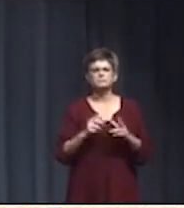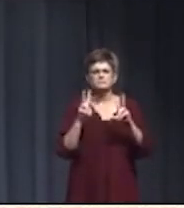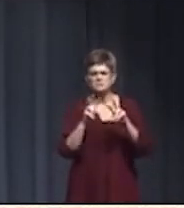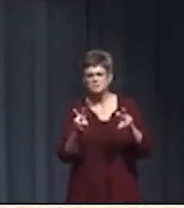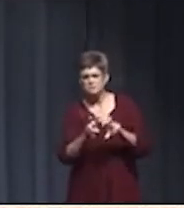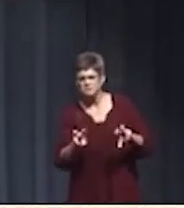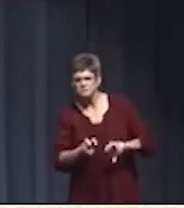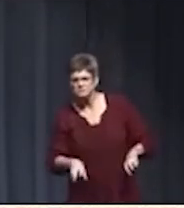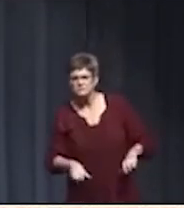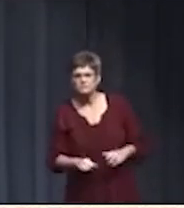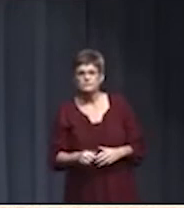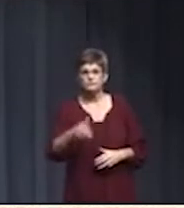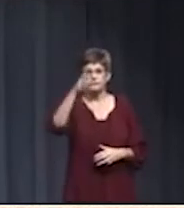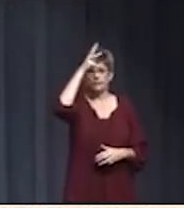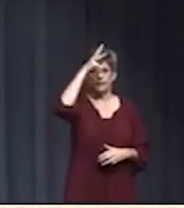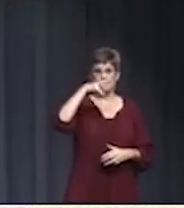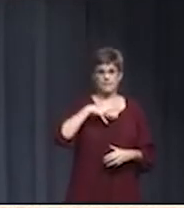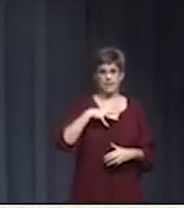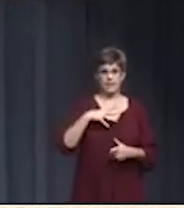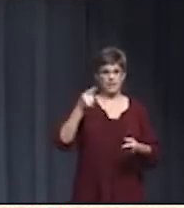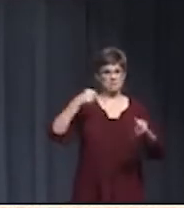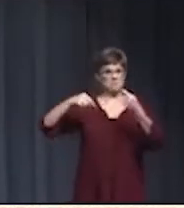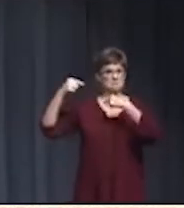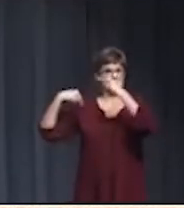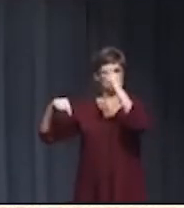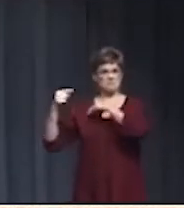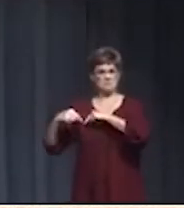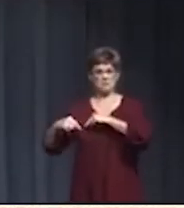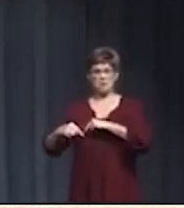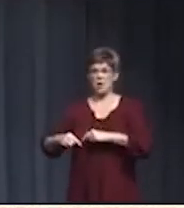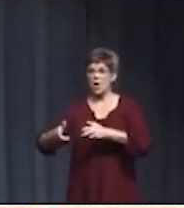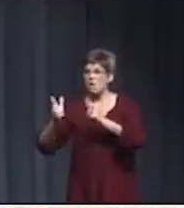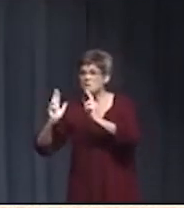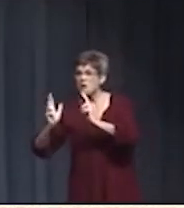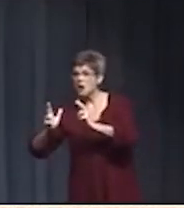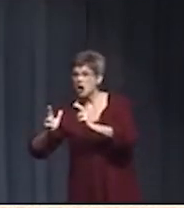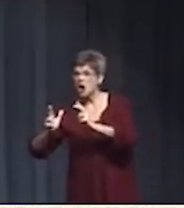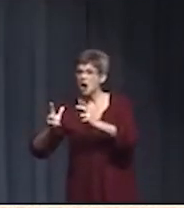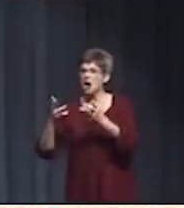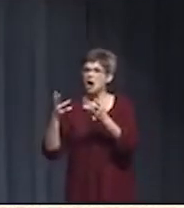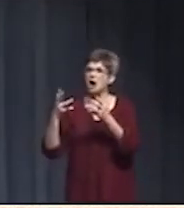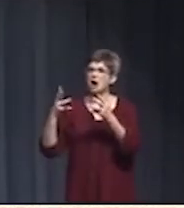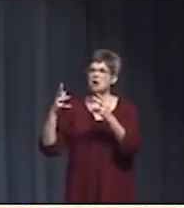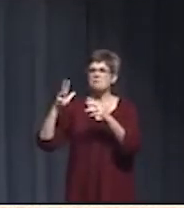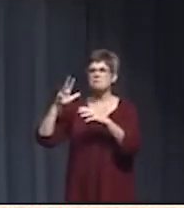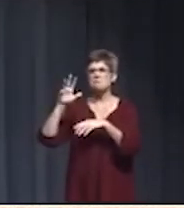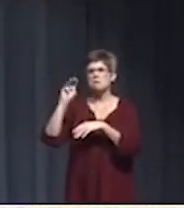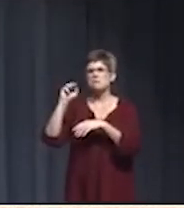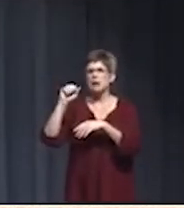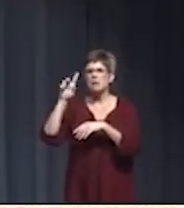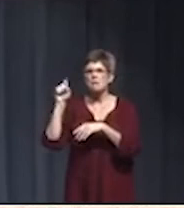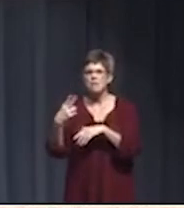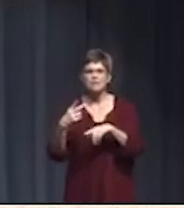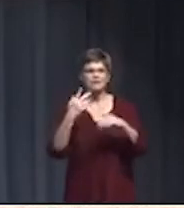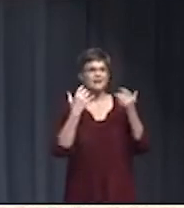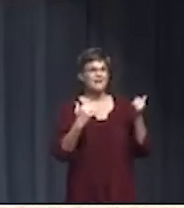Men have gone from hunting the mammoth to hunting the bass. How many of y'all have husbands who fish or hunt?